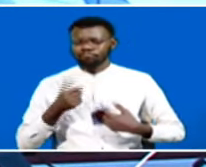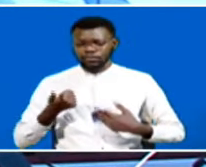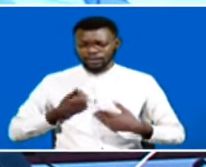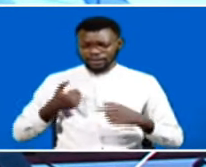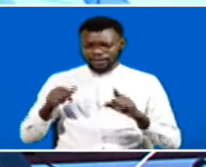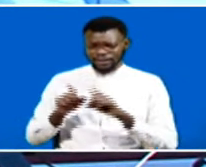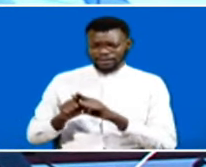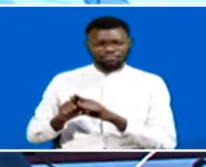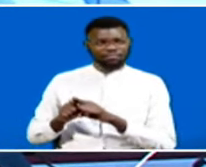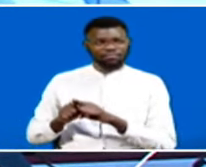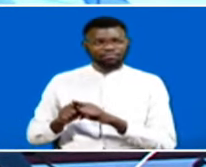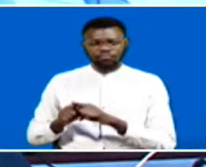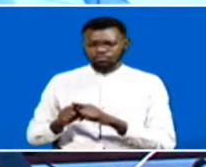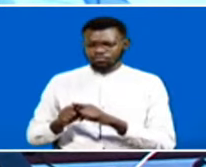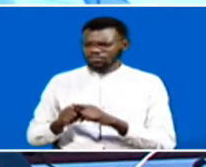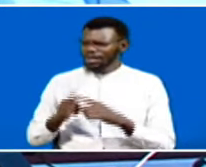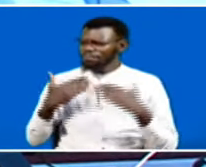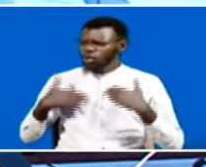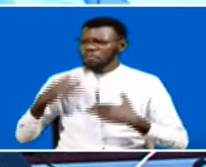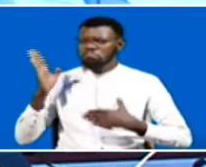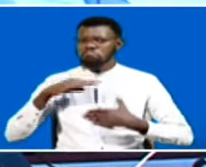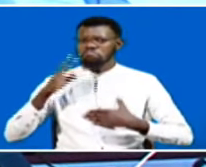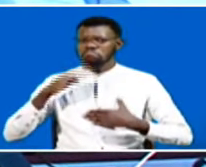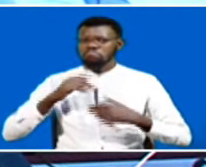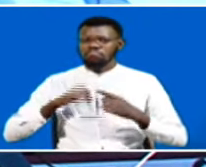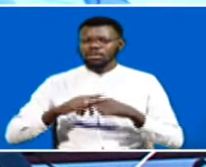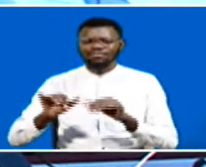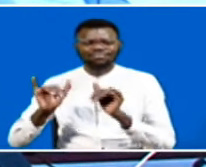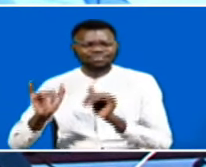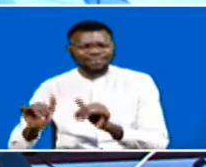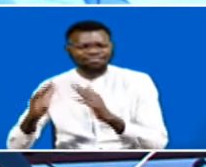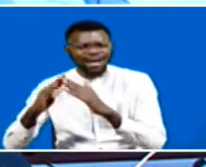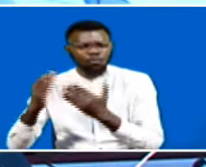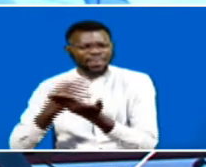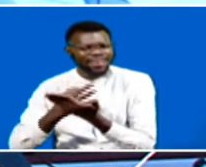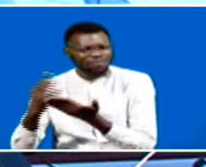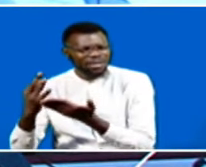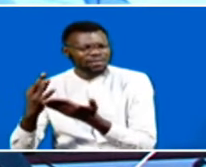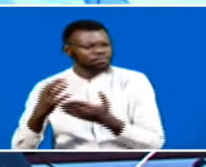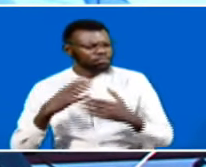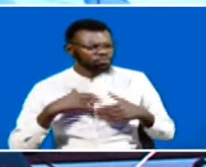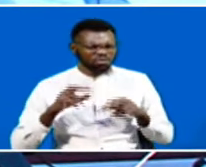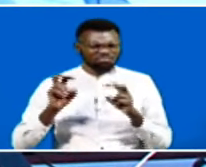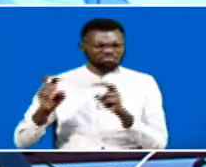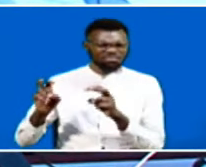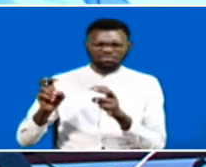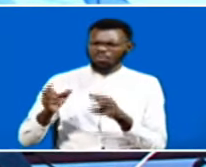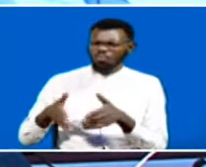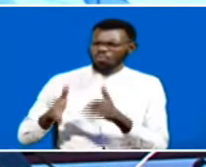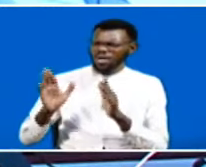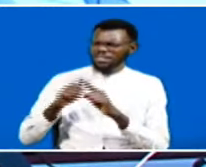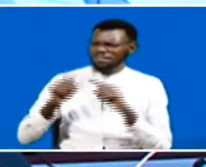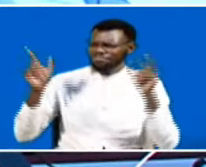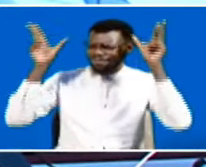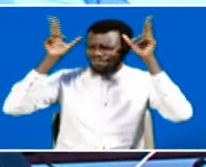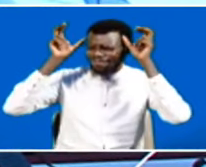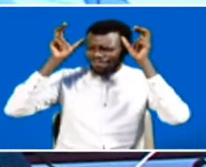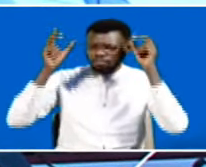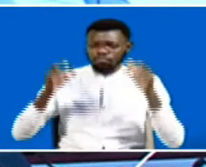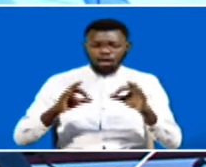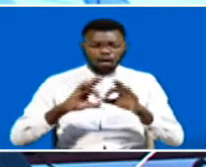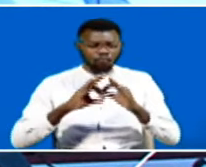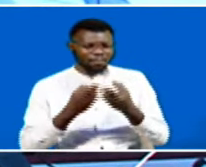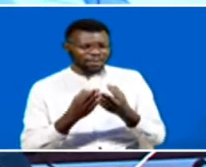at least 3 weeks. Now, the actions, which have been viewed as cult-like, were exposed after the deceased family